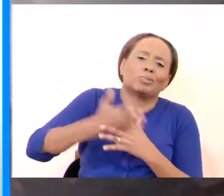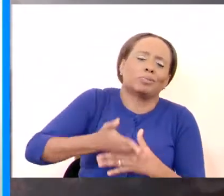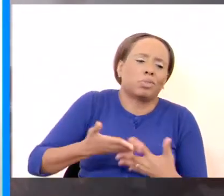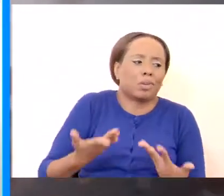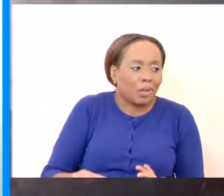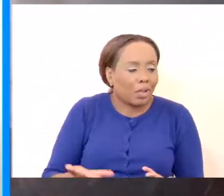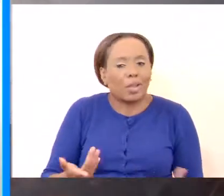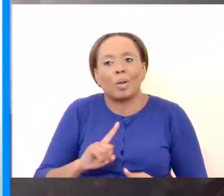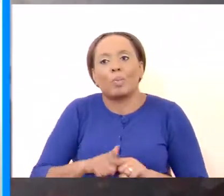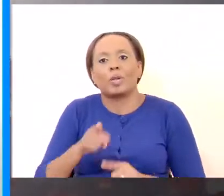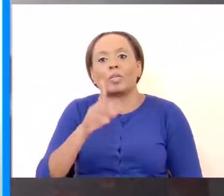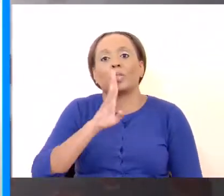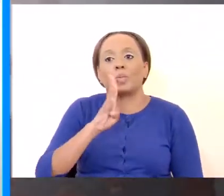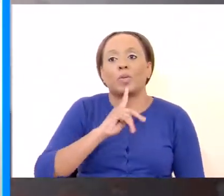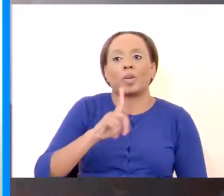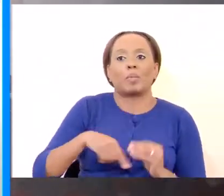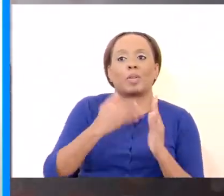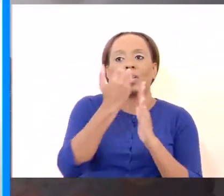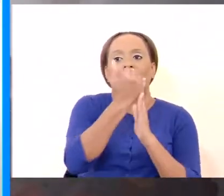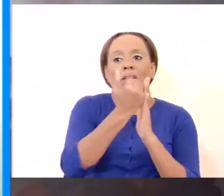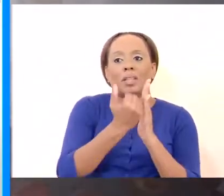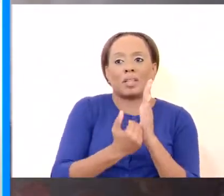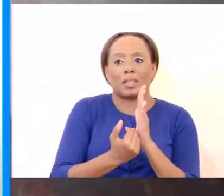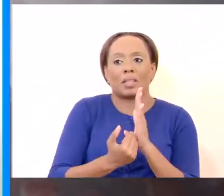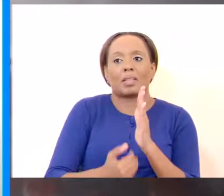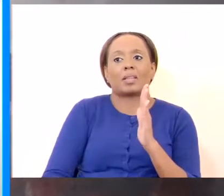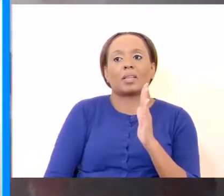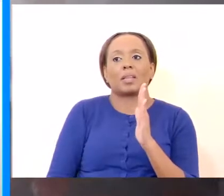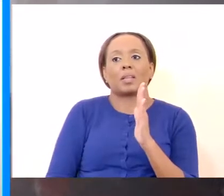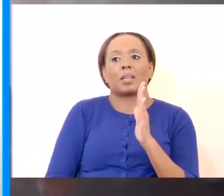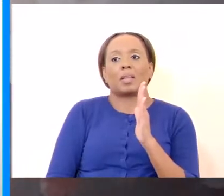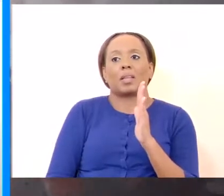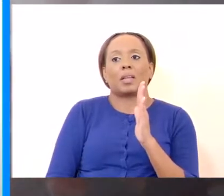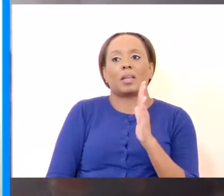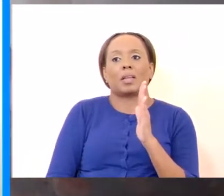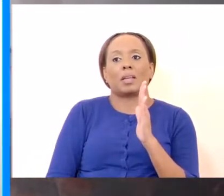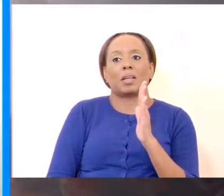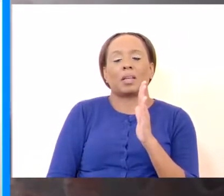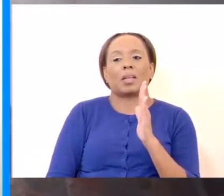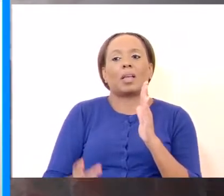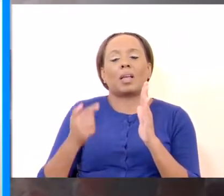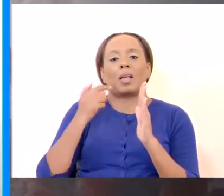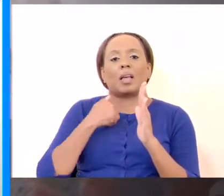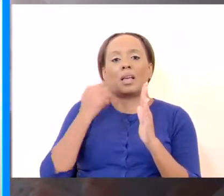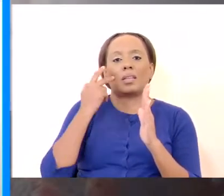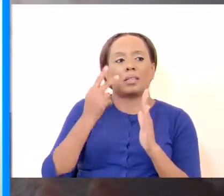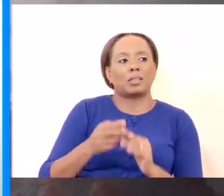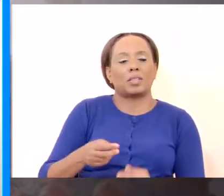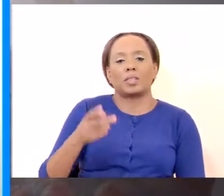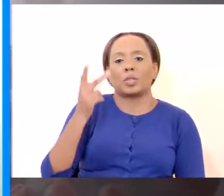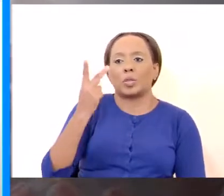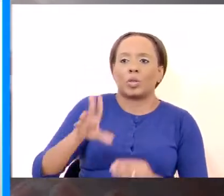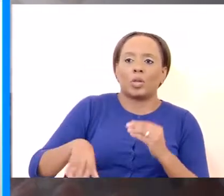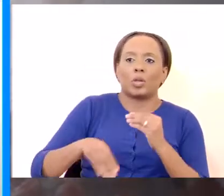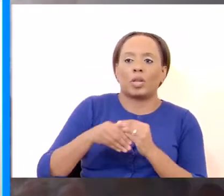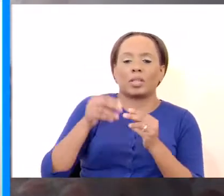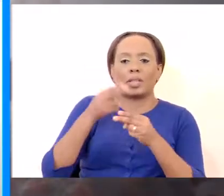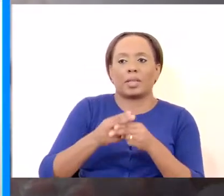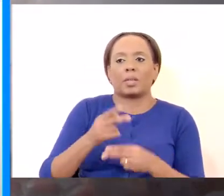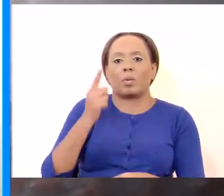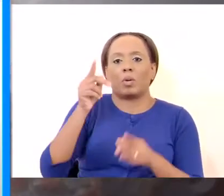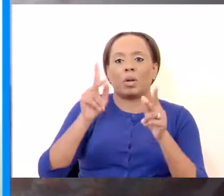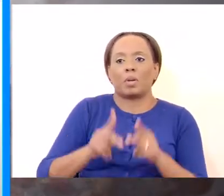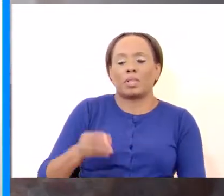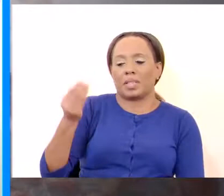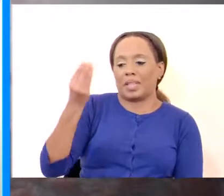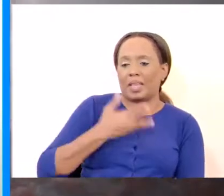to the list, I have received 2 additional confirmations. One person who's given me her name